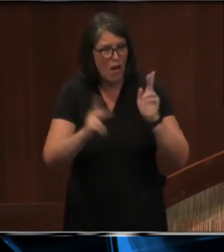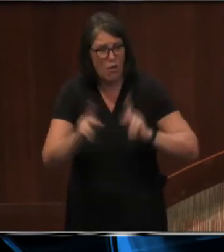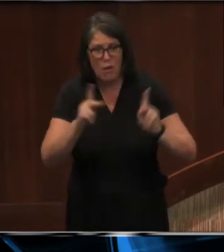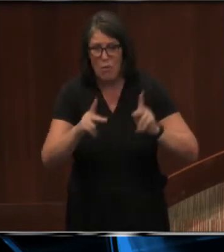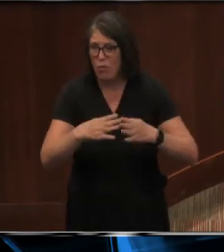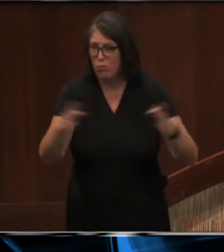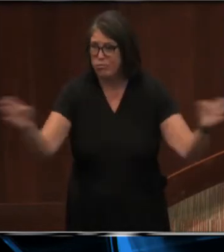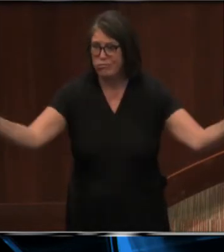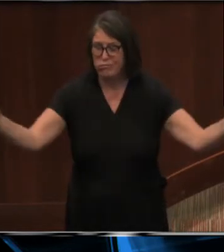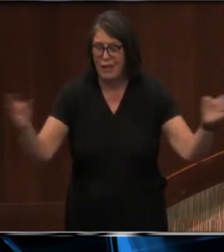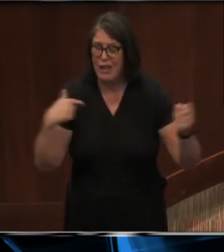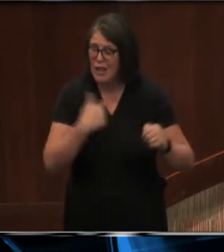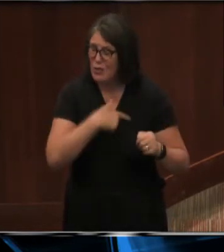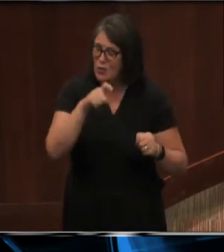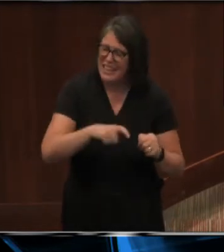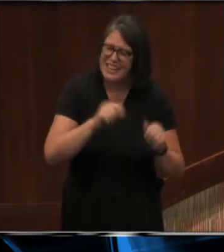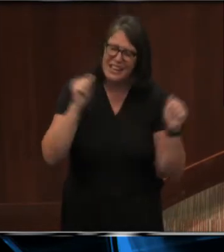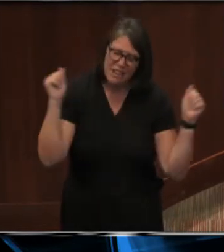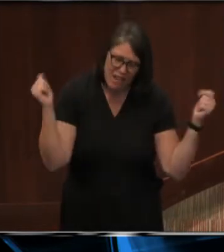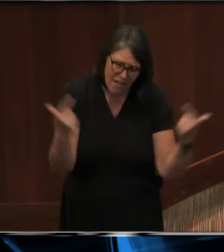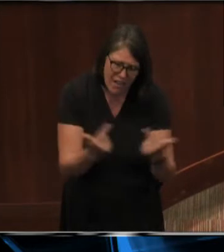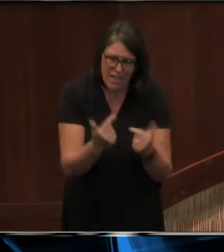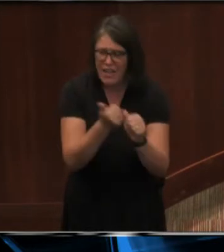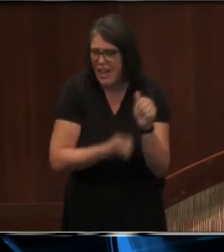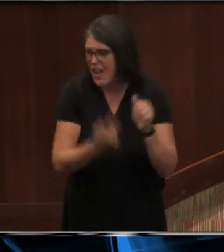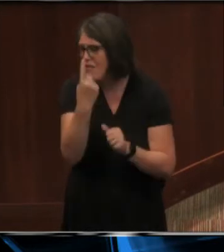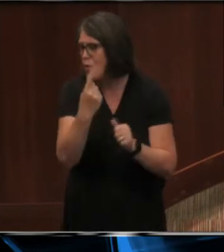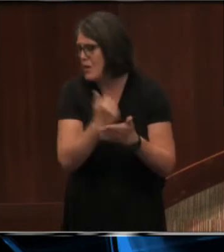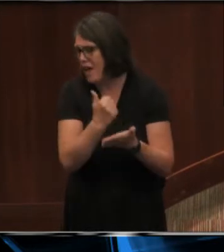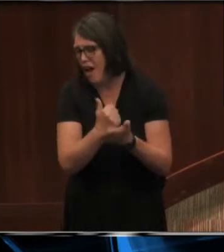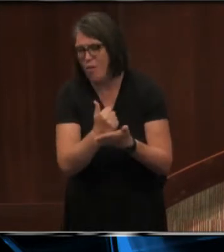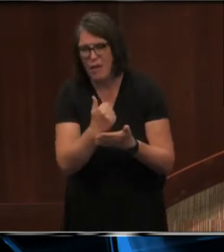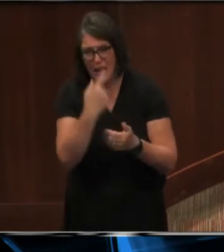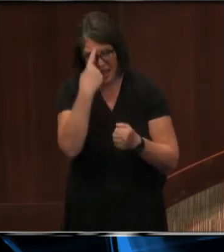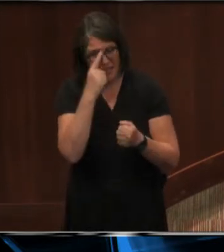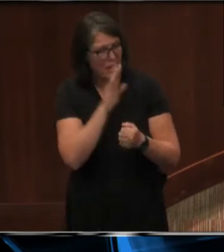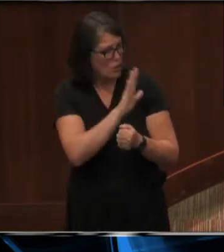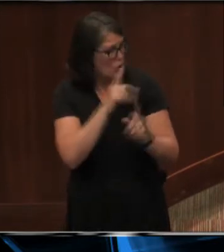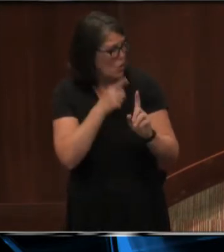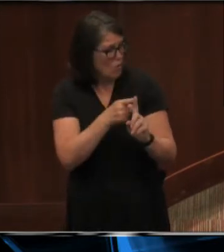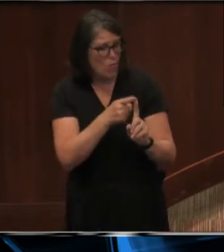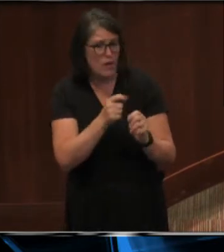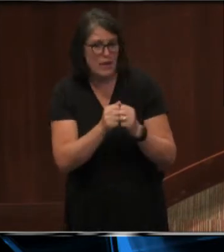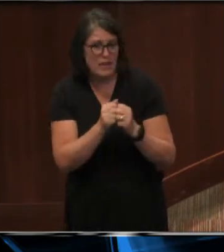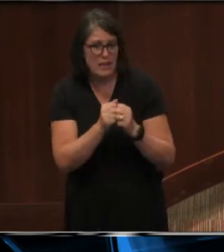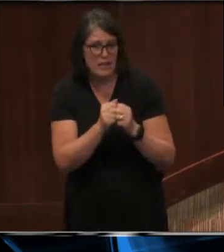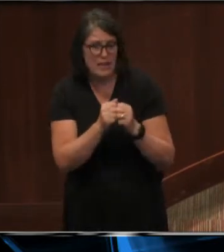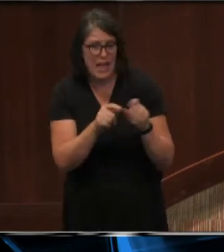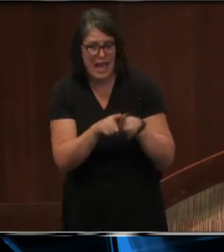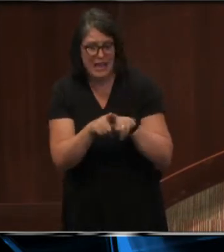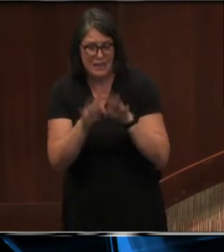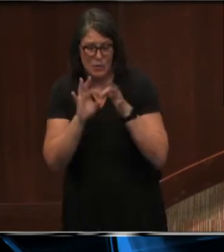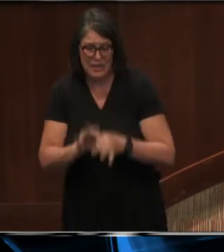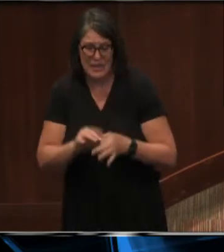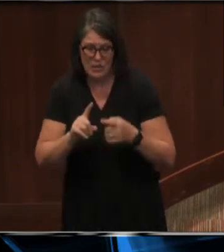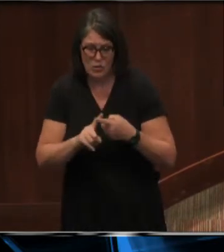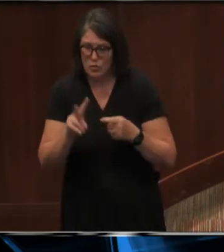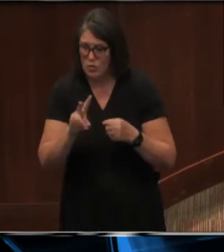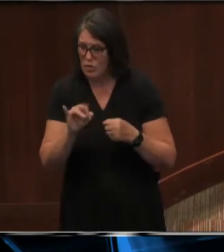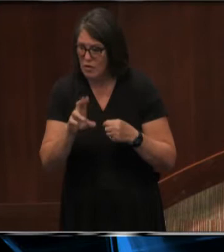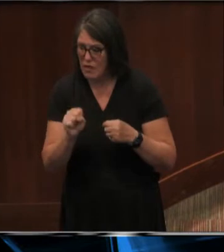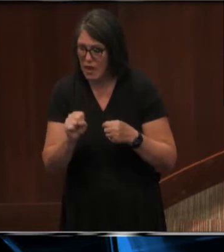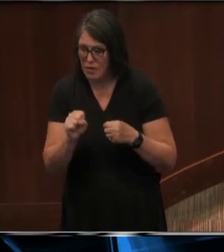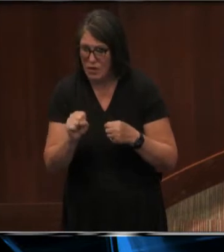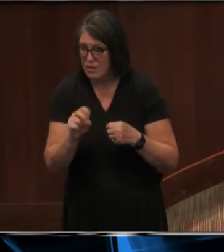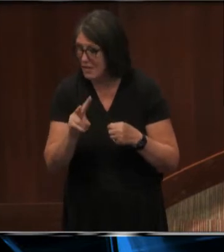because we need everyone's help. And I think to your point, Kari, as it relates to the virus